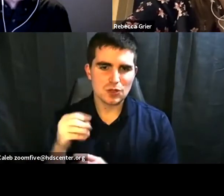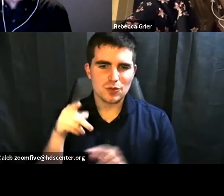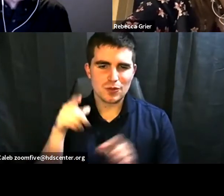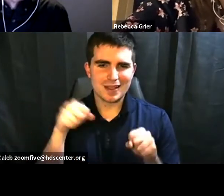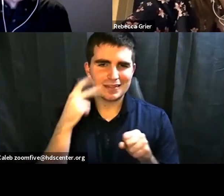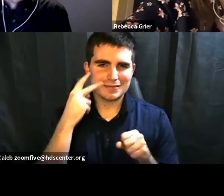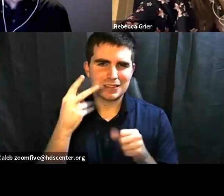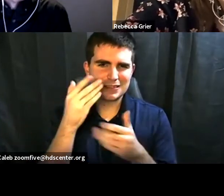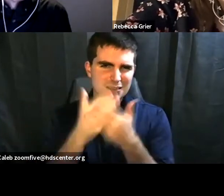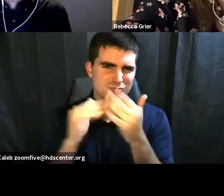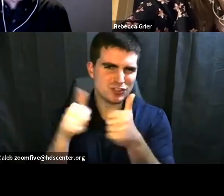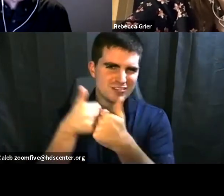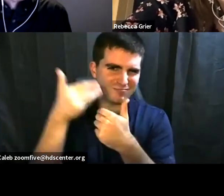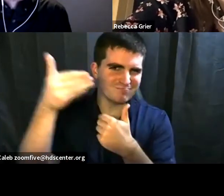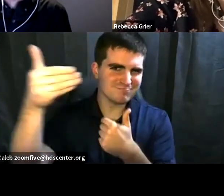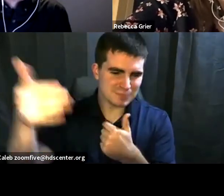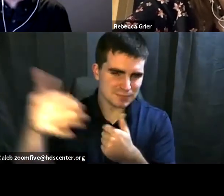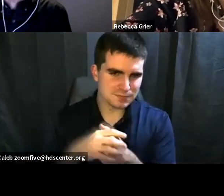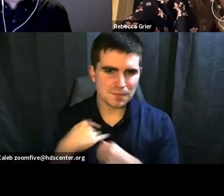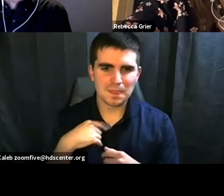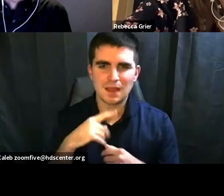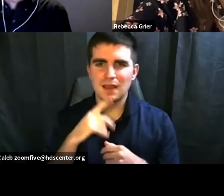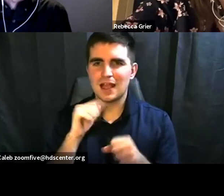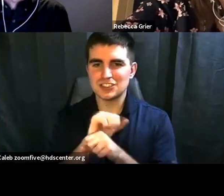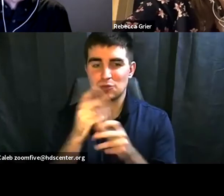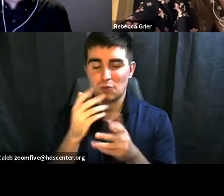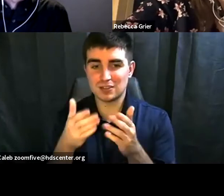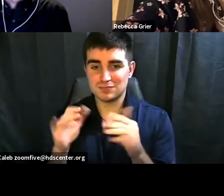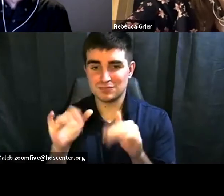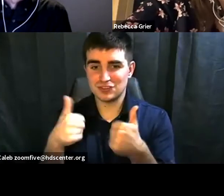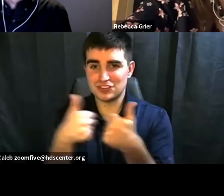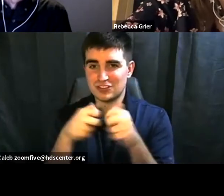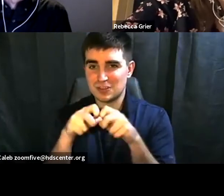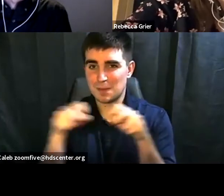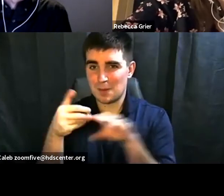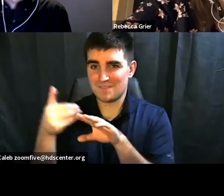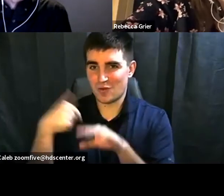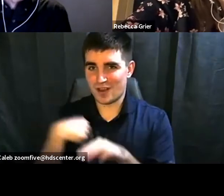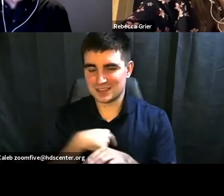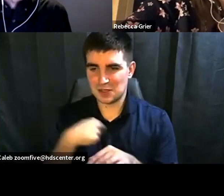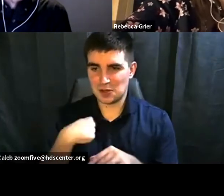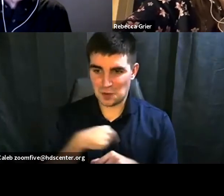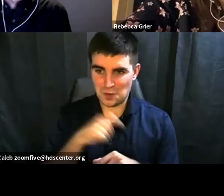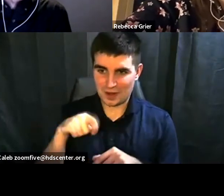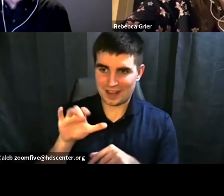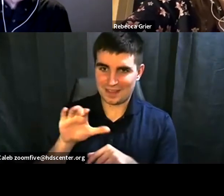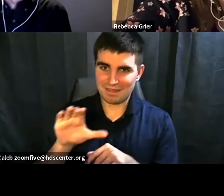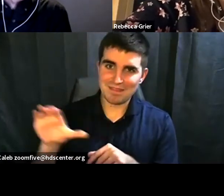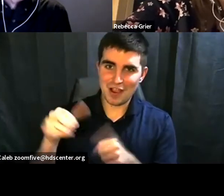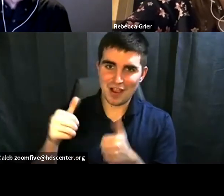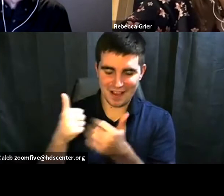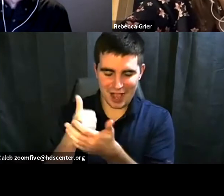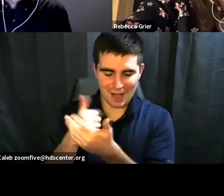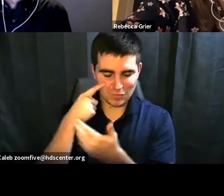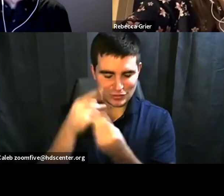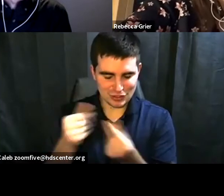the challenges. So I actually wanted to challenge the panel before us. We need their help to solve that problem, right? This